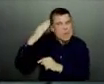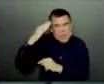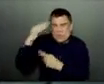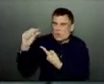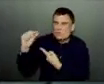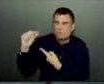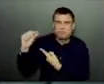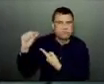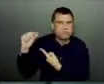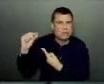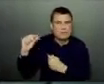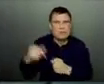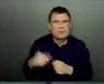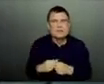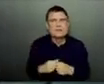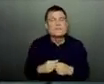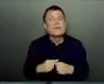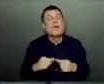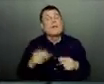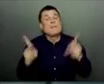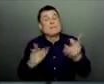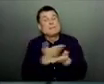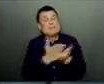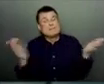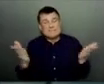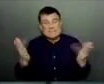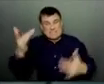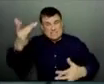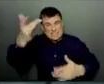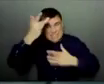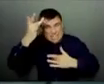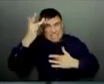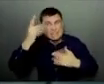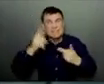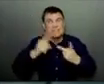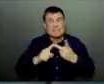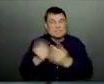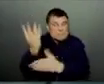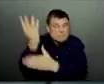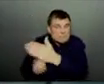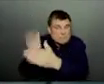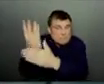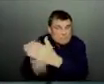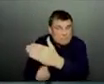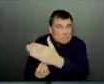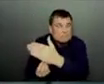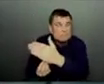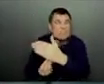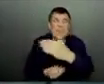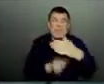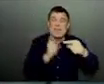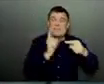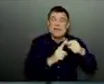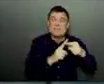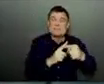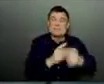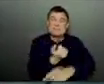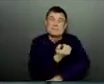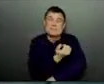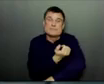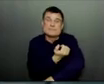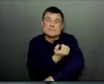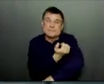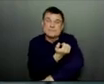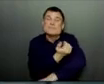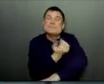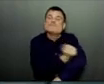have felt lonely in isolation or lost employment or a treasured business. At the same time, COVID-19 has